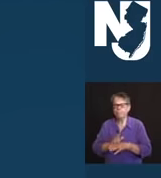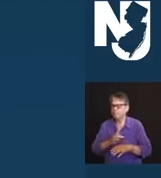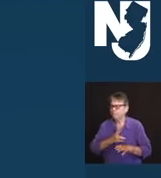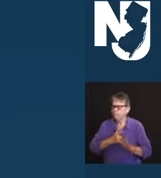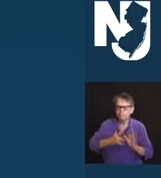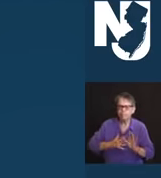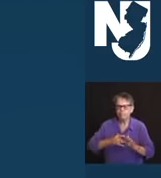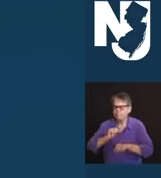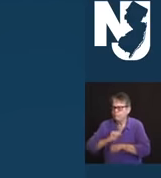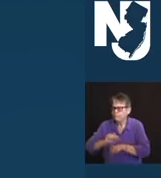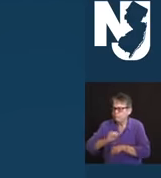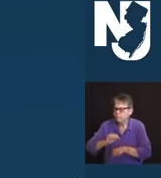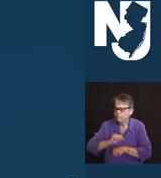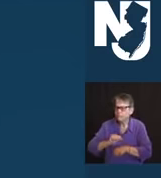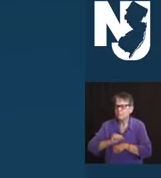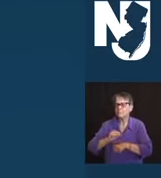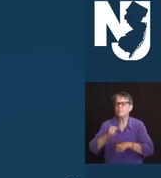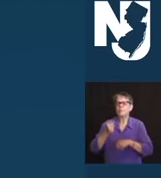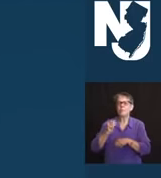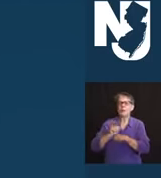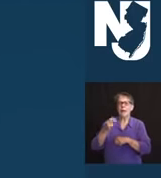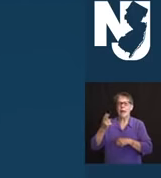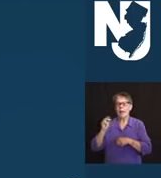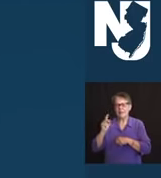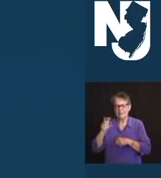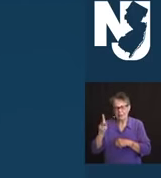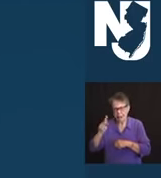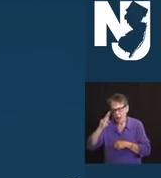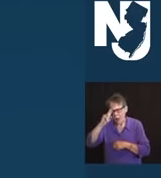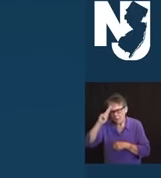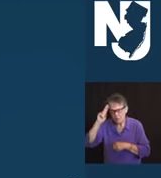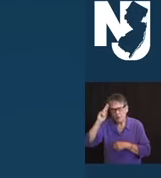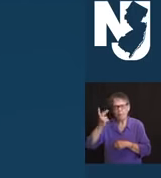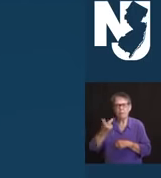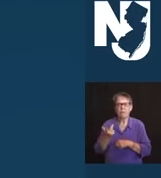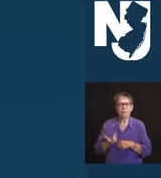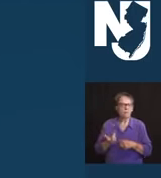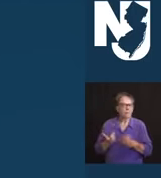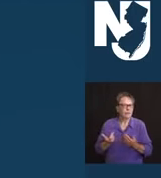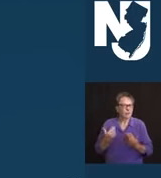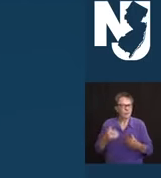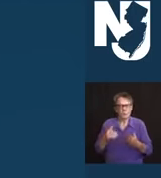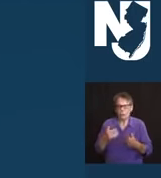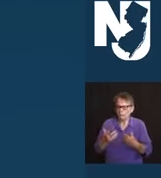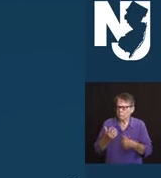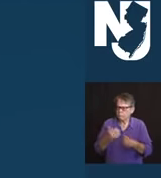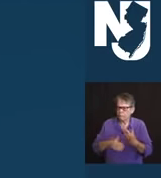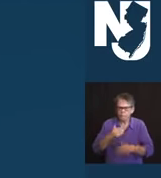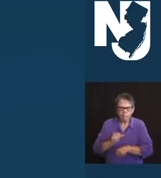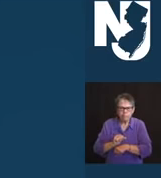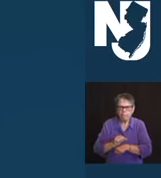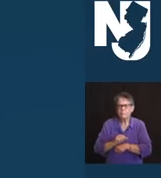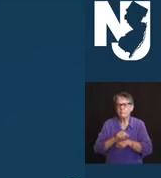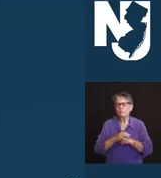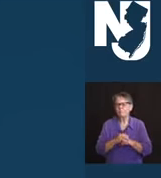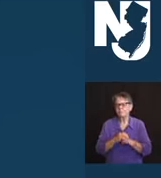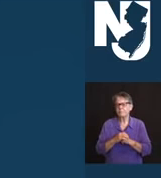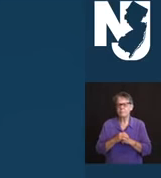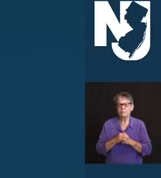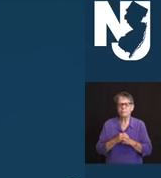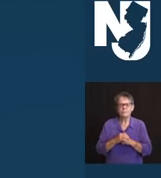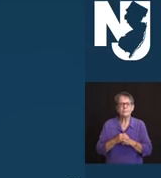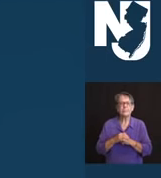Hackensack University Medical Center, before going back to school to become a registered nurse. She would later serve as the director of nursing at